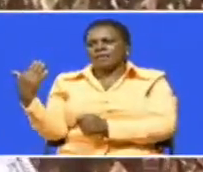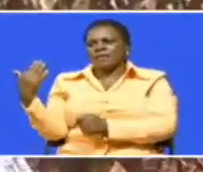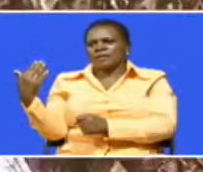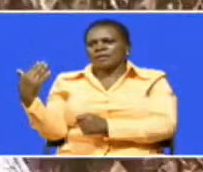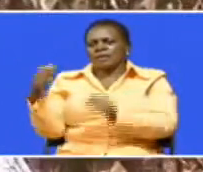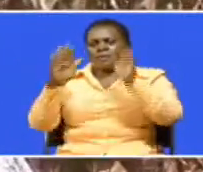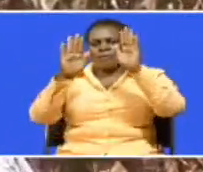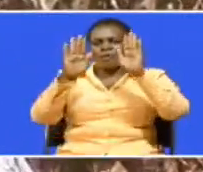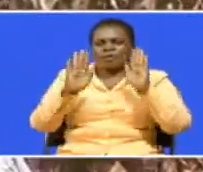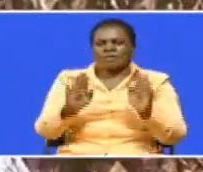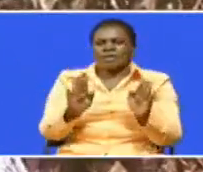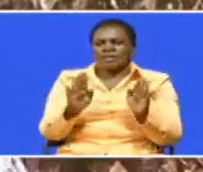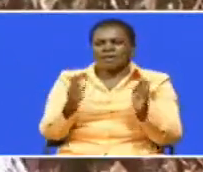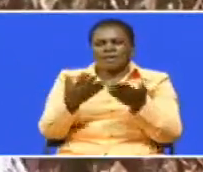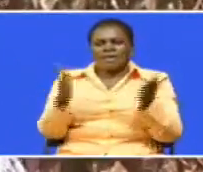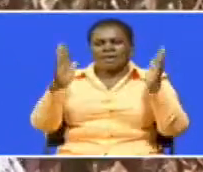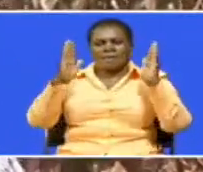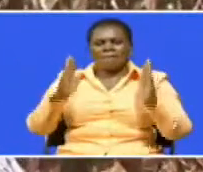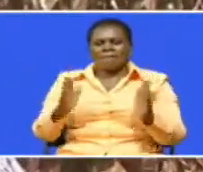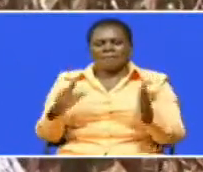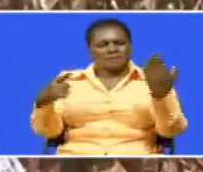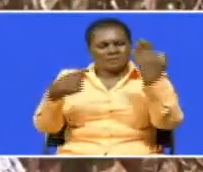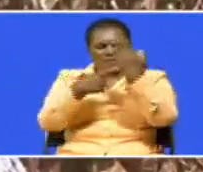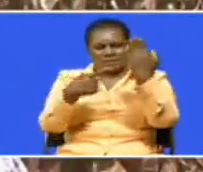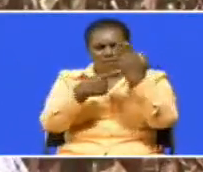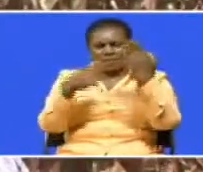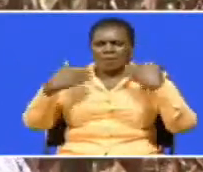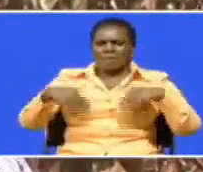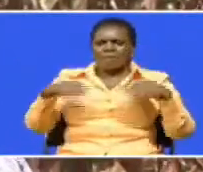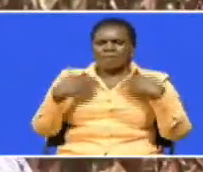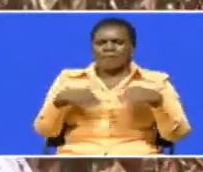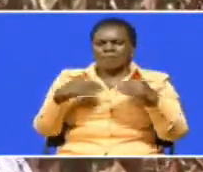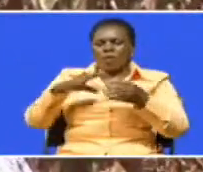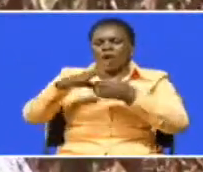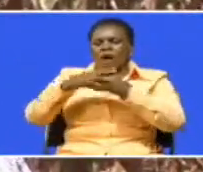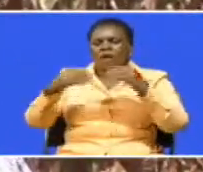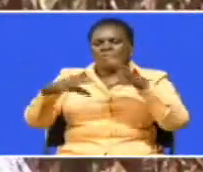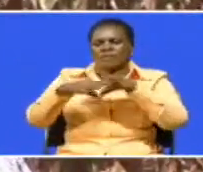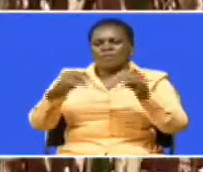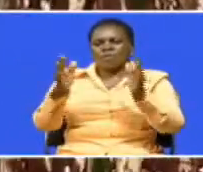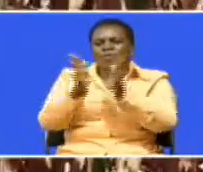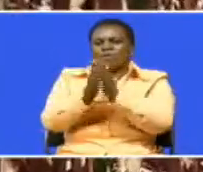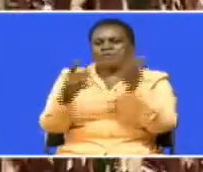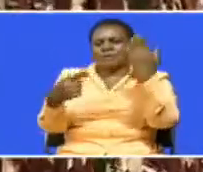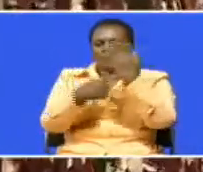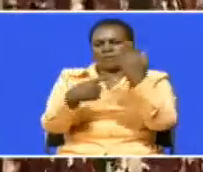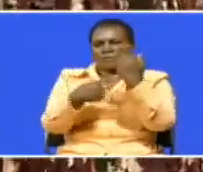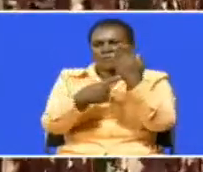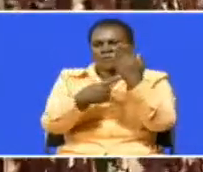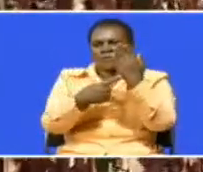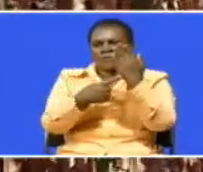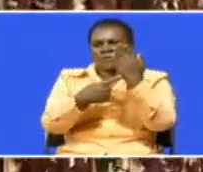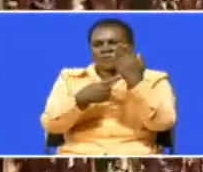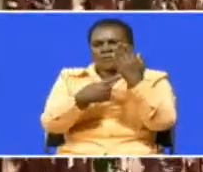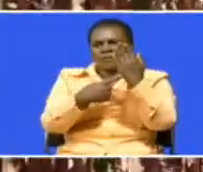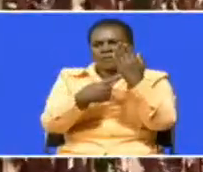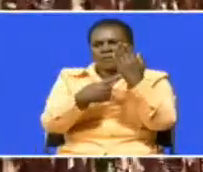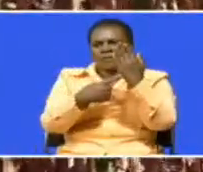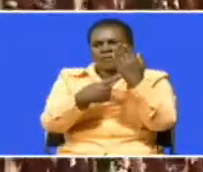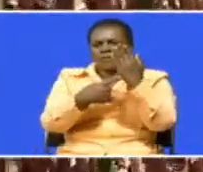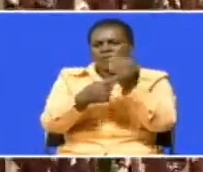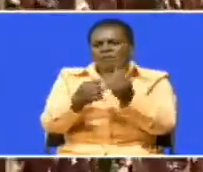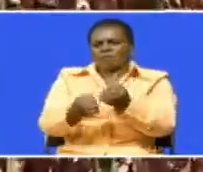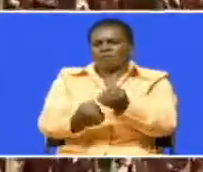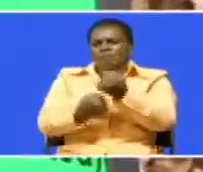very important, I think, for any technology, is for people to be comfortable with the technology. Fear that genetically modified